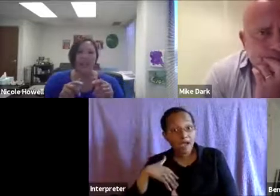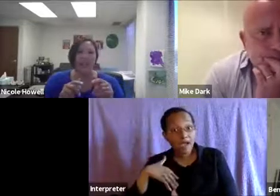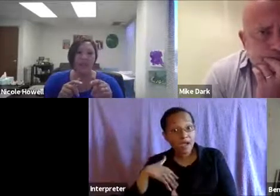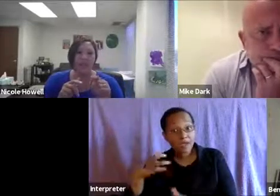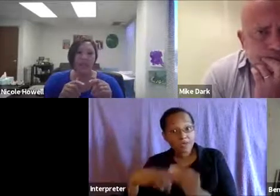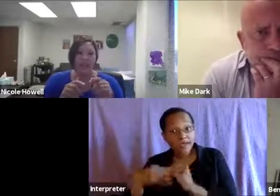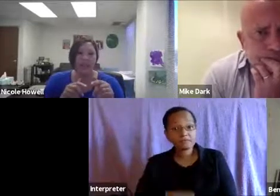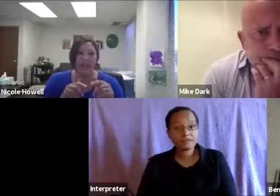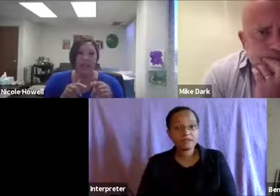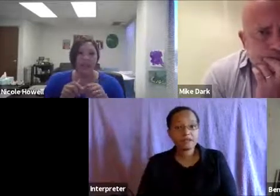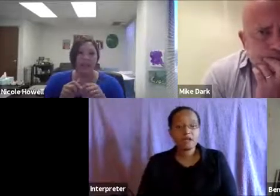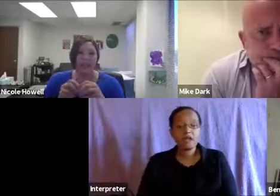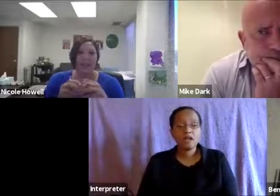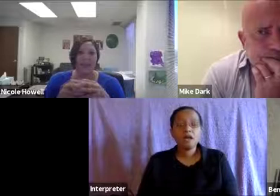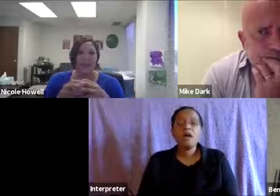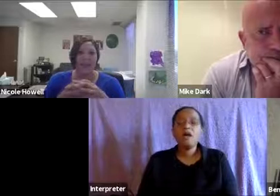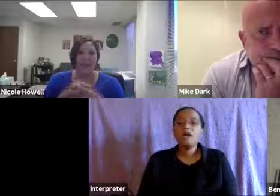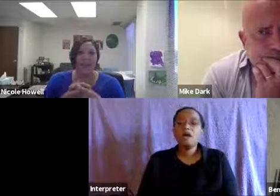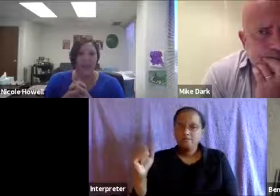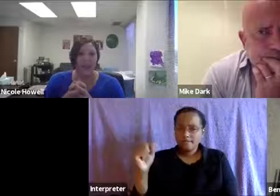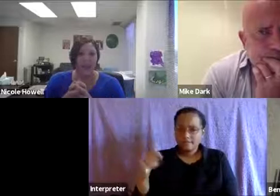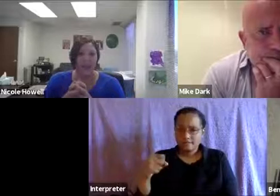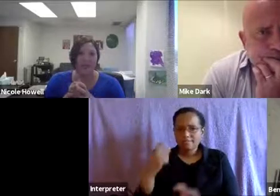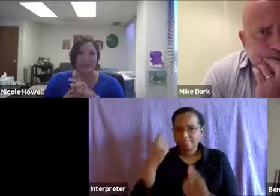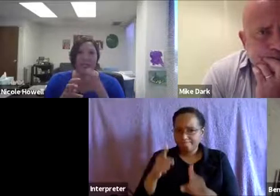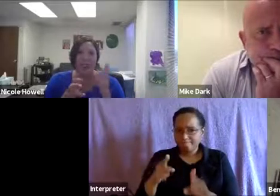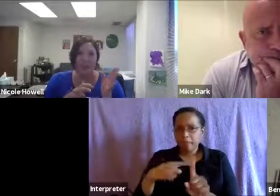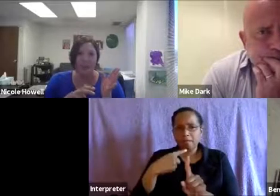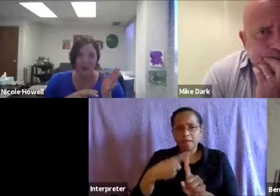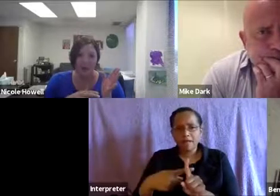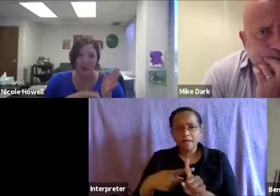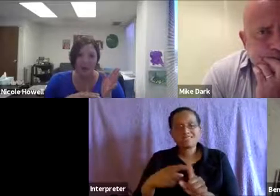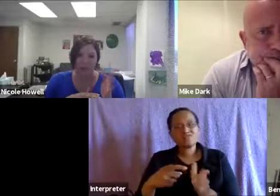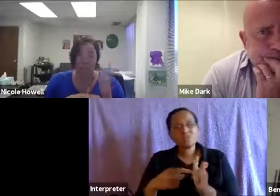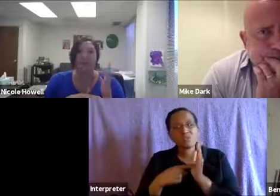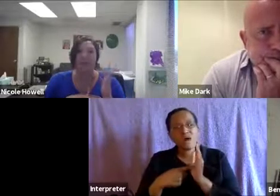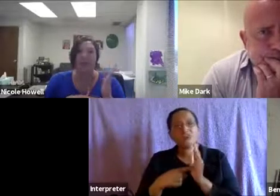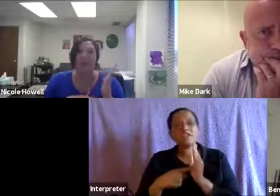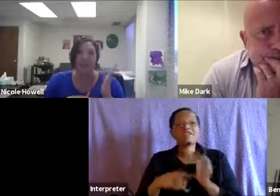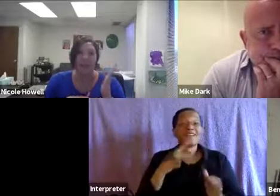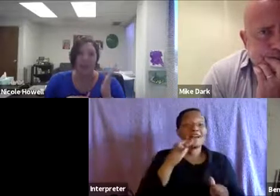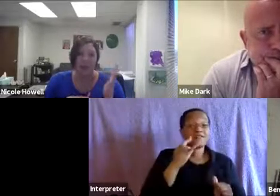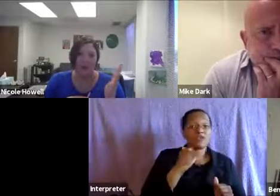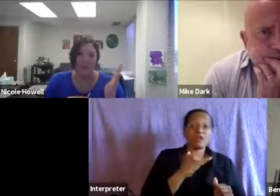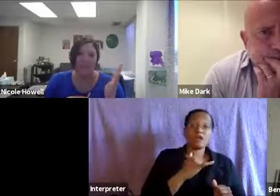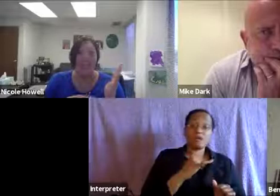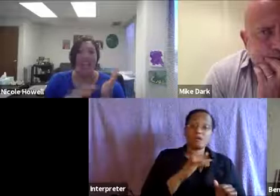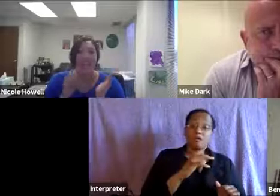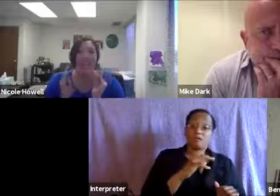But barring that, until that happens, and I pray it happens soon, phone